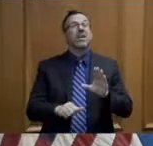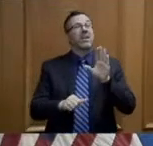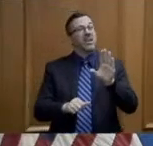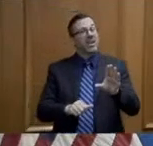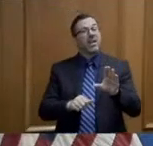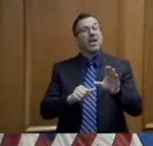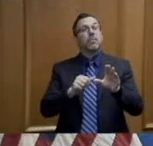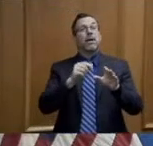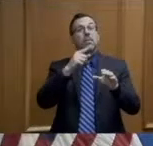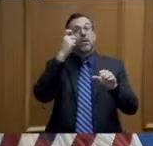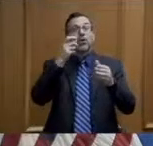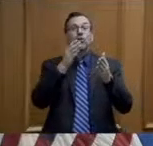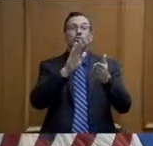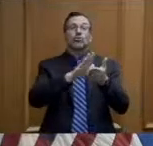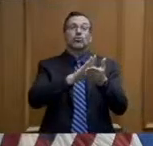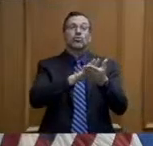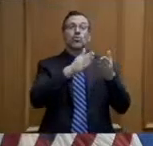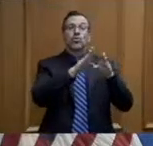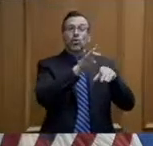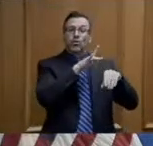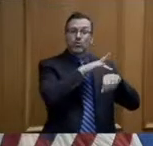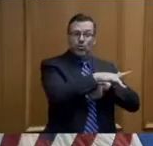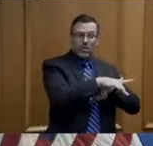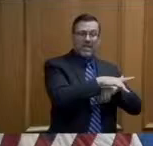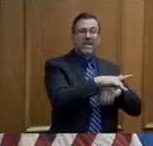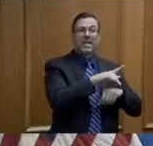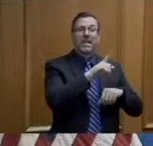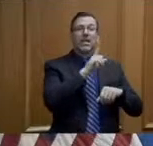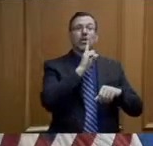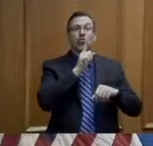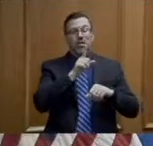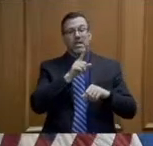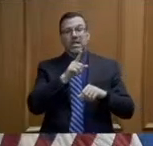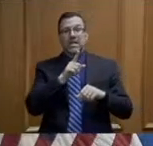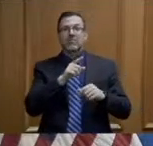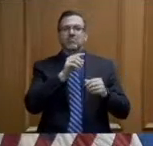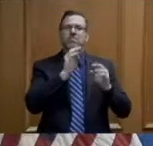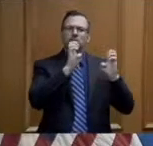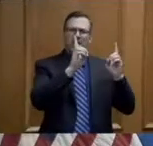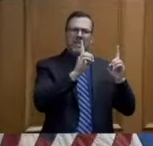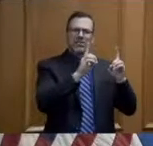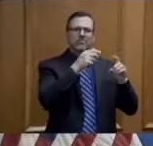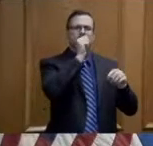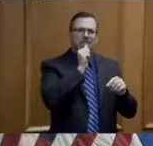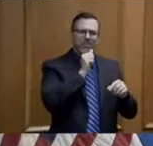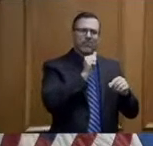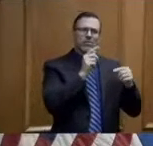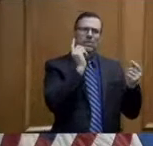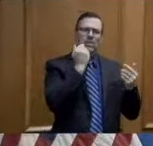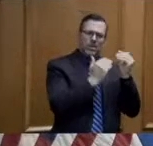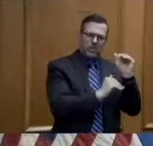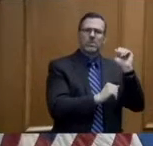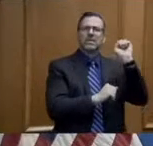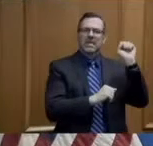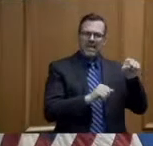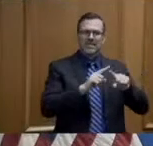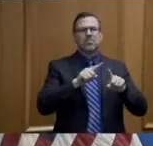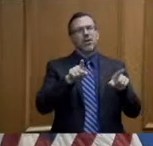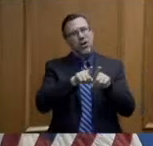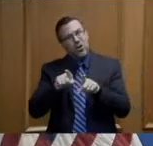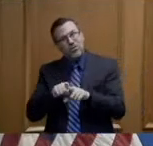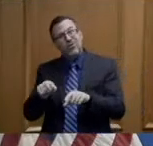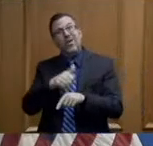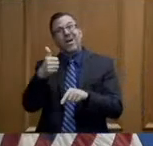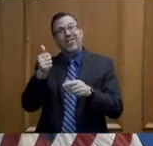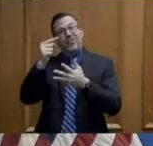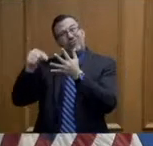beyond academics, and those implications are often the well-being of children. Schools and teachers are often